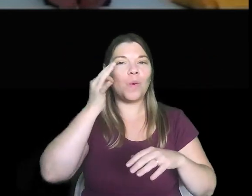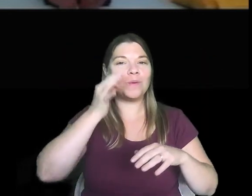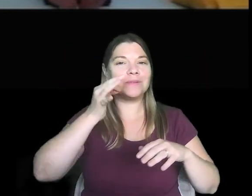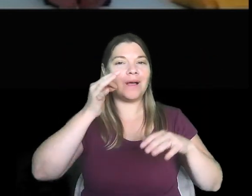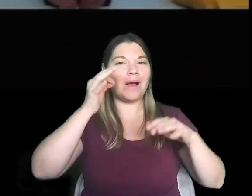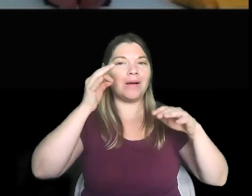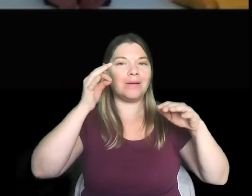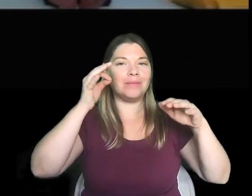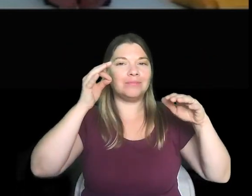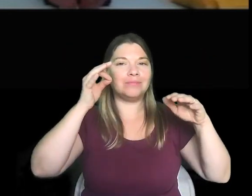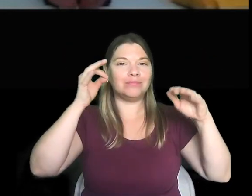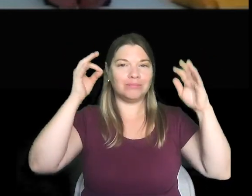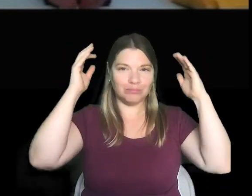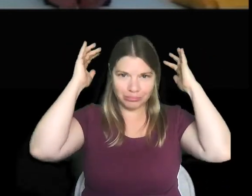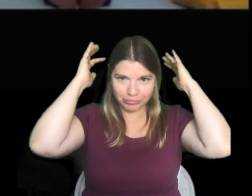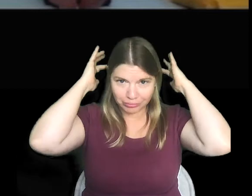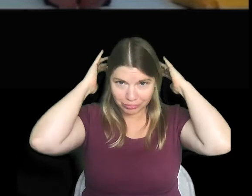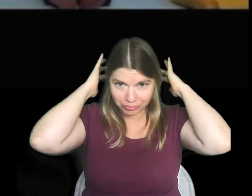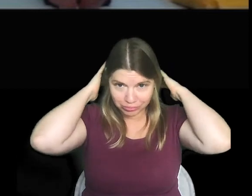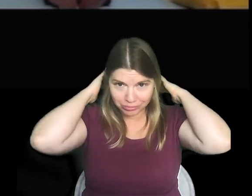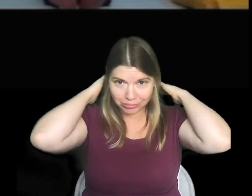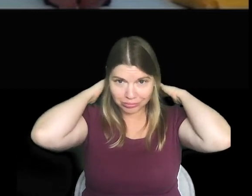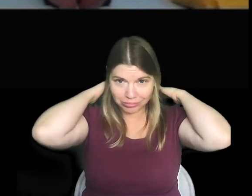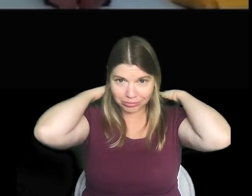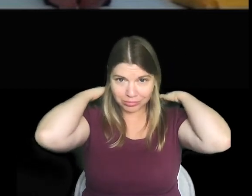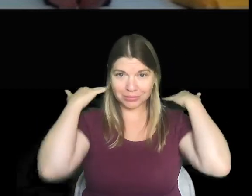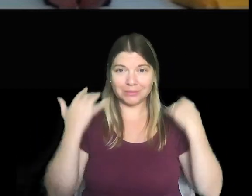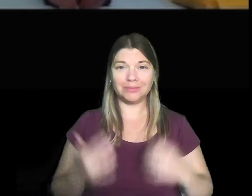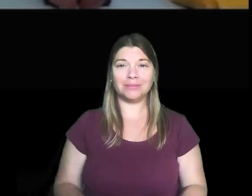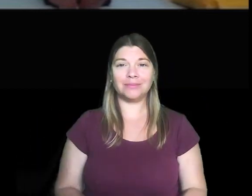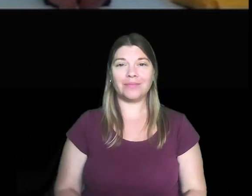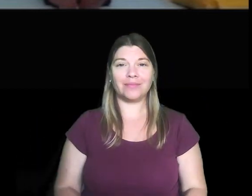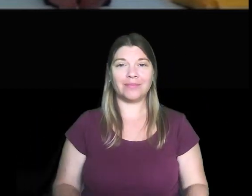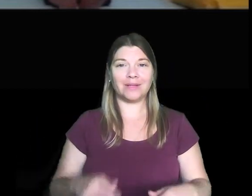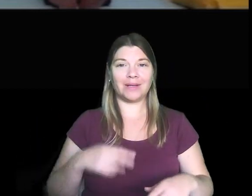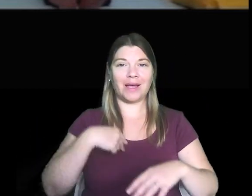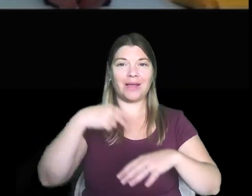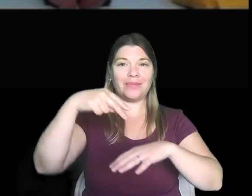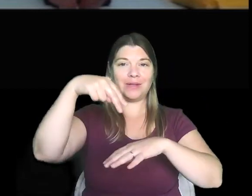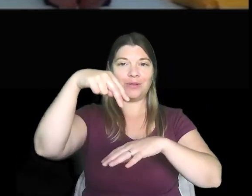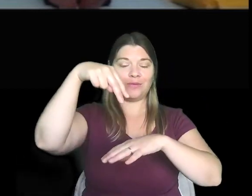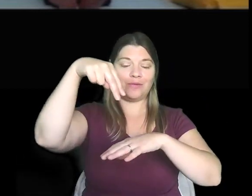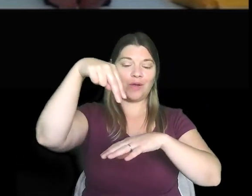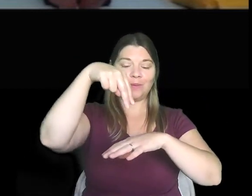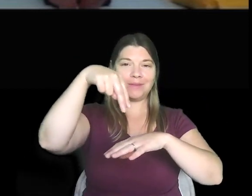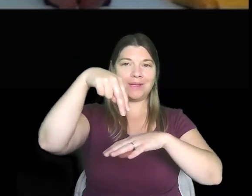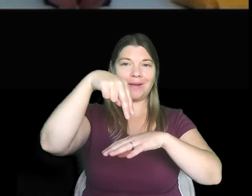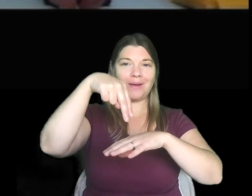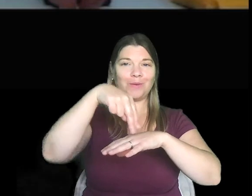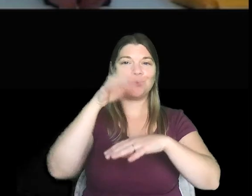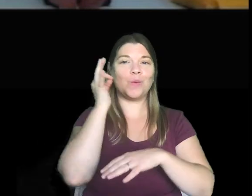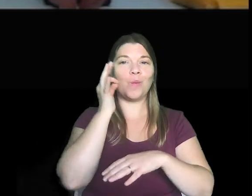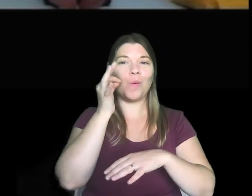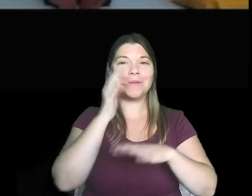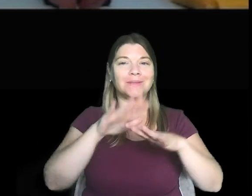It is fresh on the back of your neck as you slowly float down to the water's surface. Can you feel